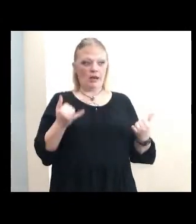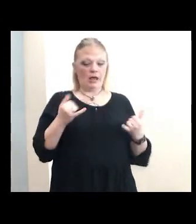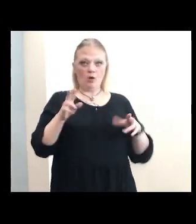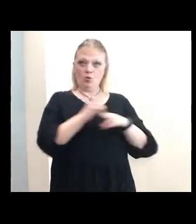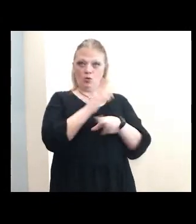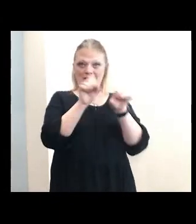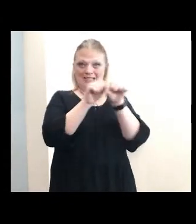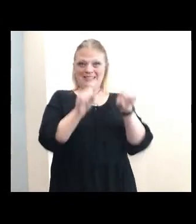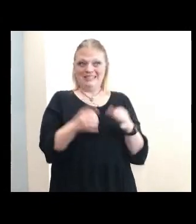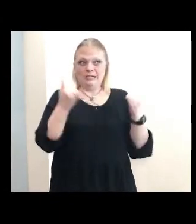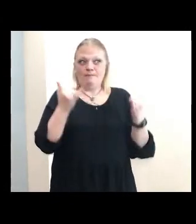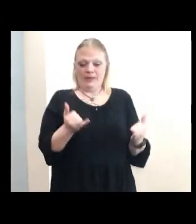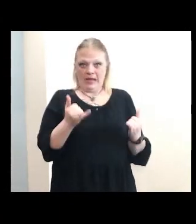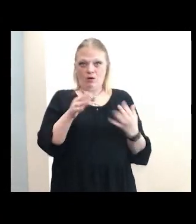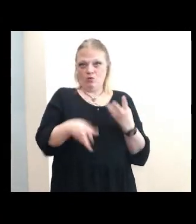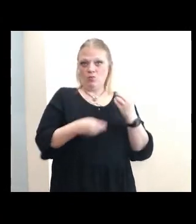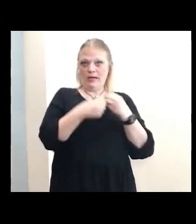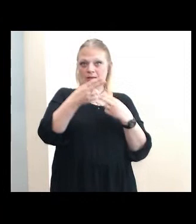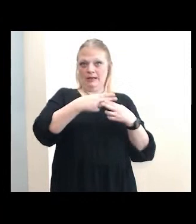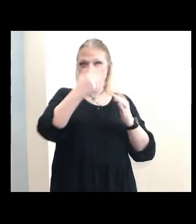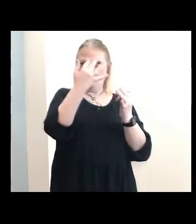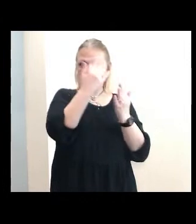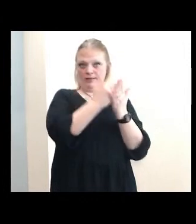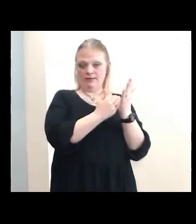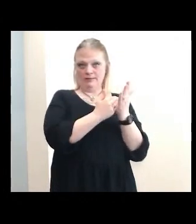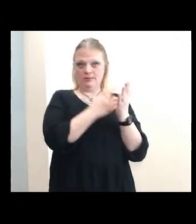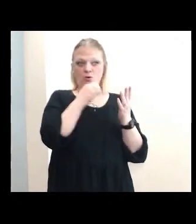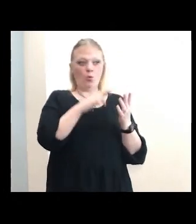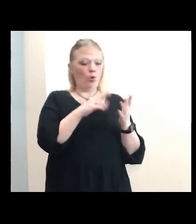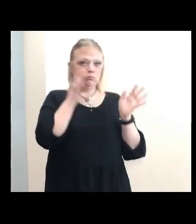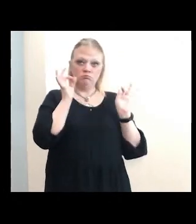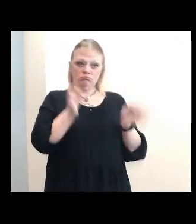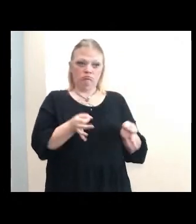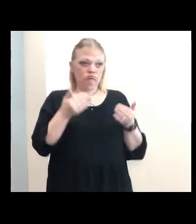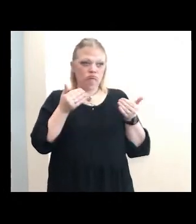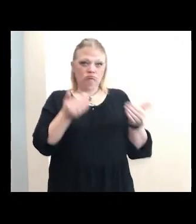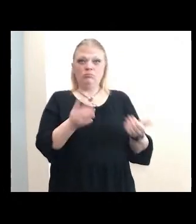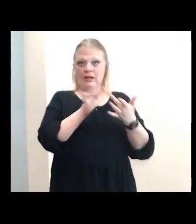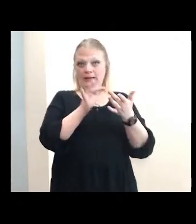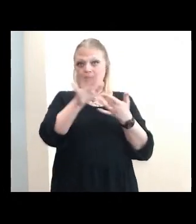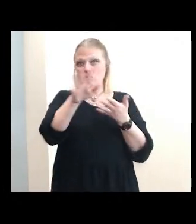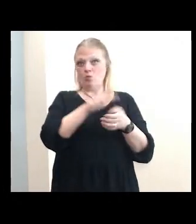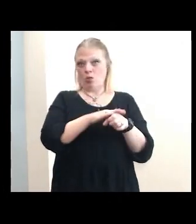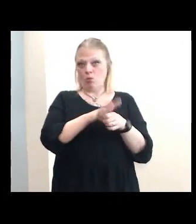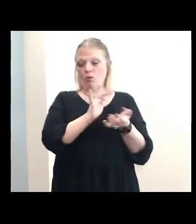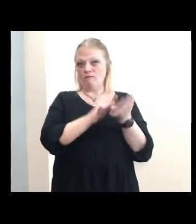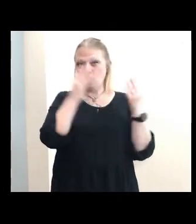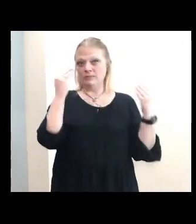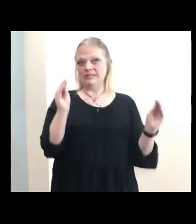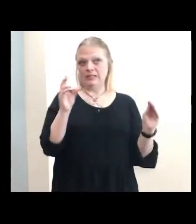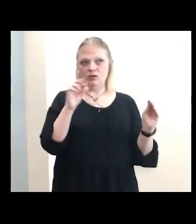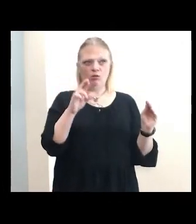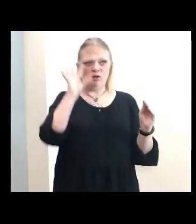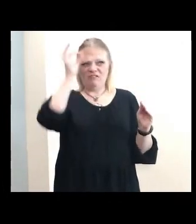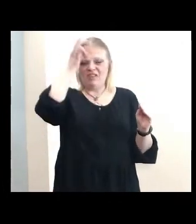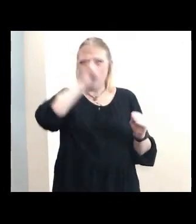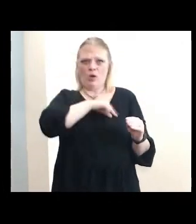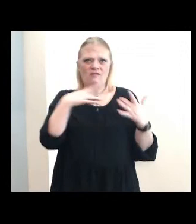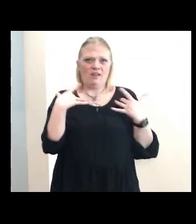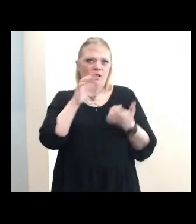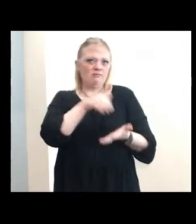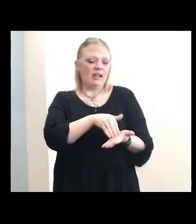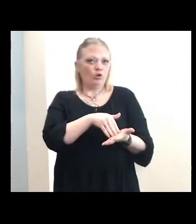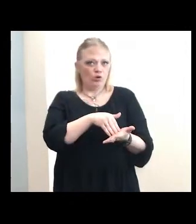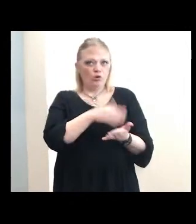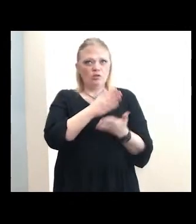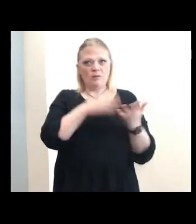that we have to get on the waiting list, or you certainly can contact a local pharmacy or a federally qualified health center.